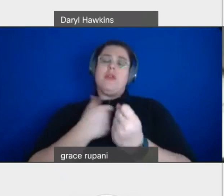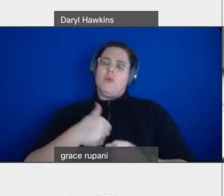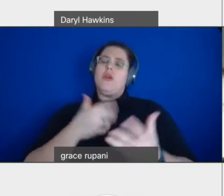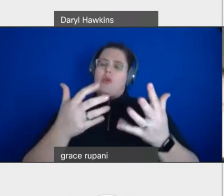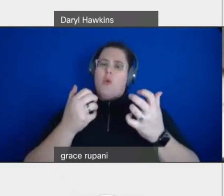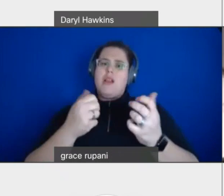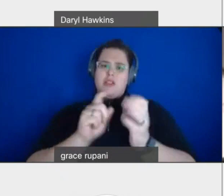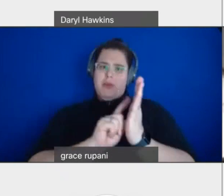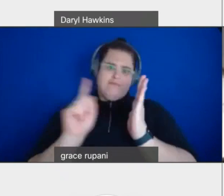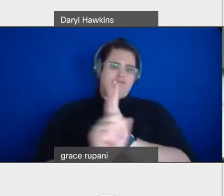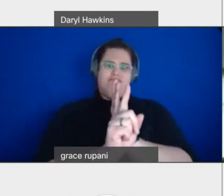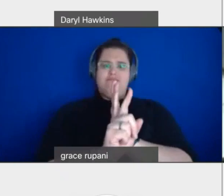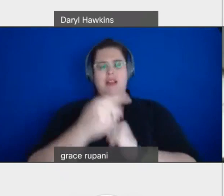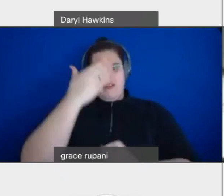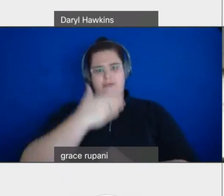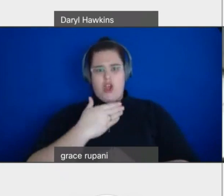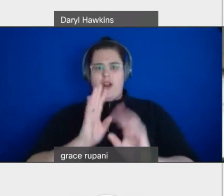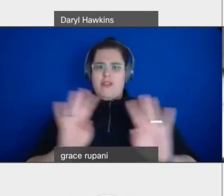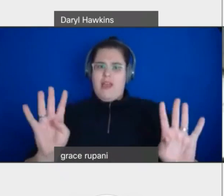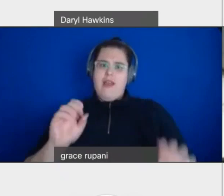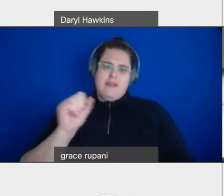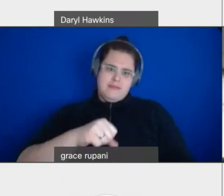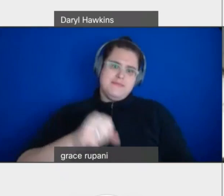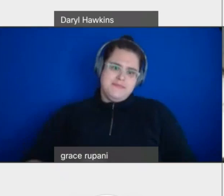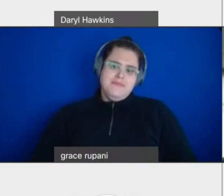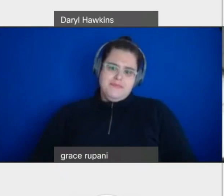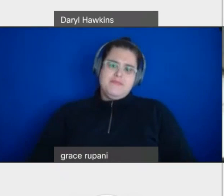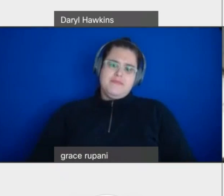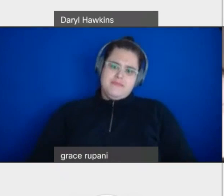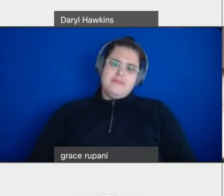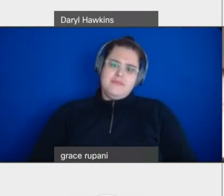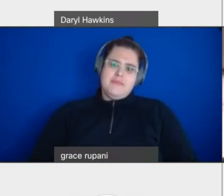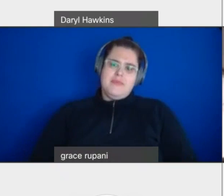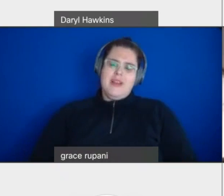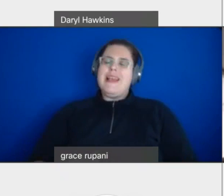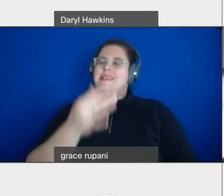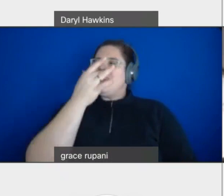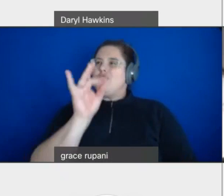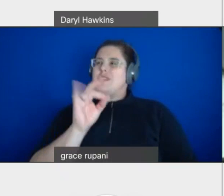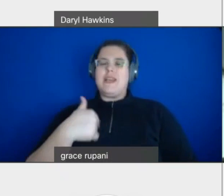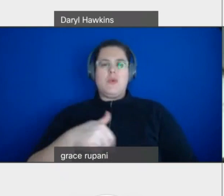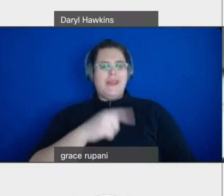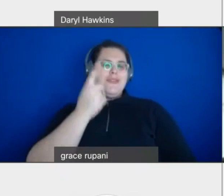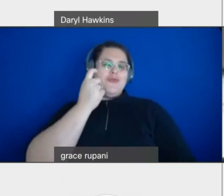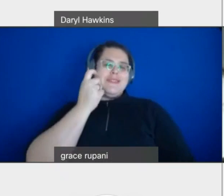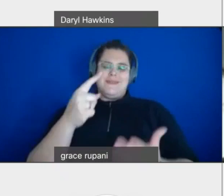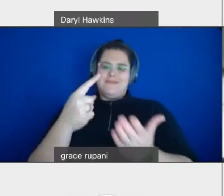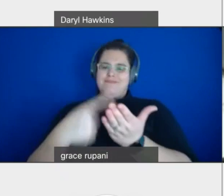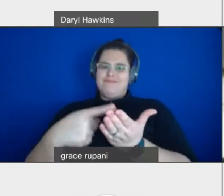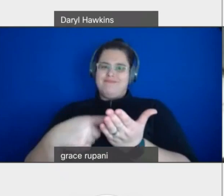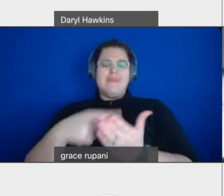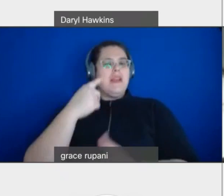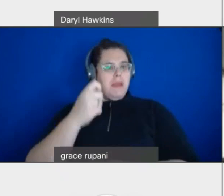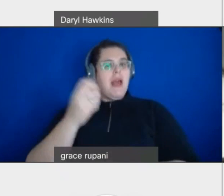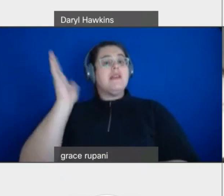Interestingly, we had a discussion, and it was sort of interesting because there was a time when certain clinics